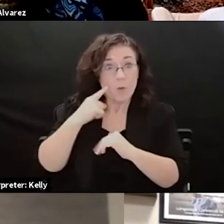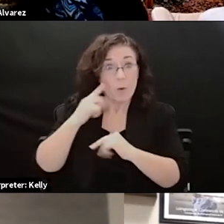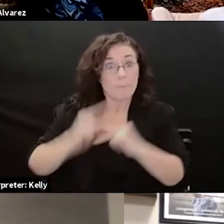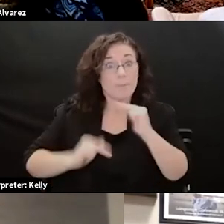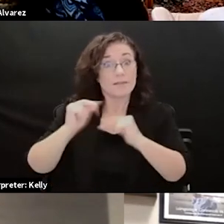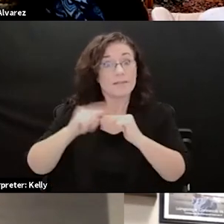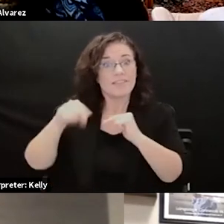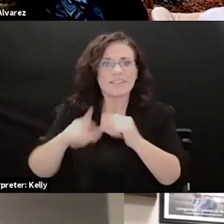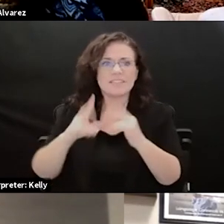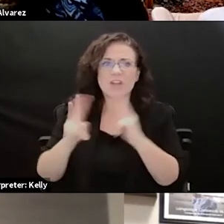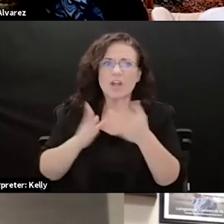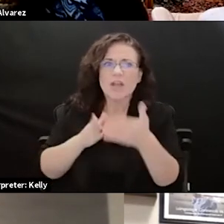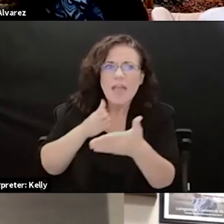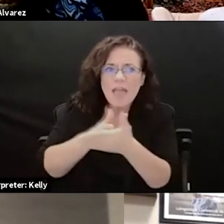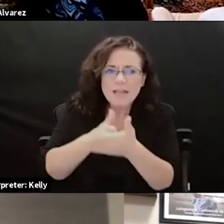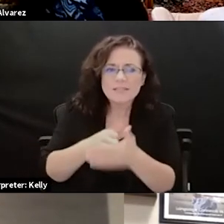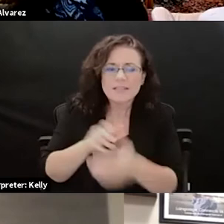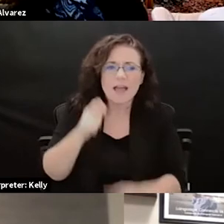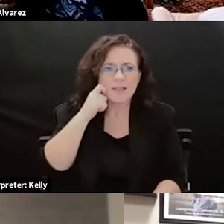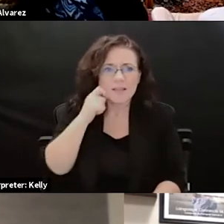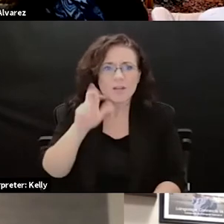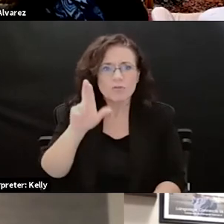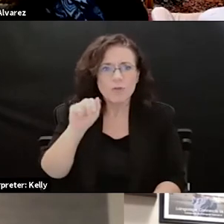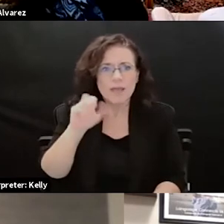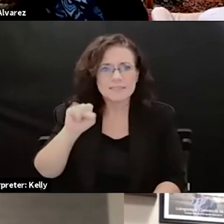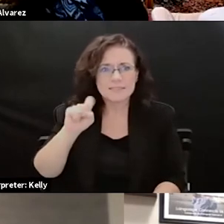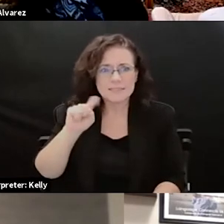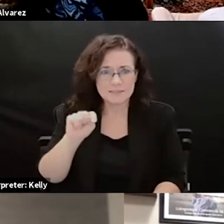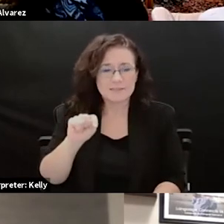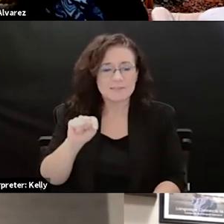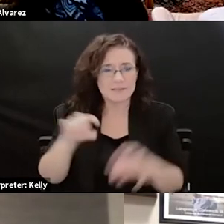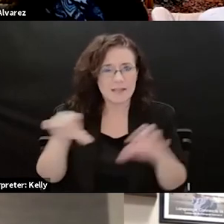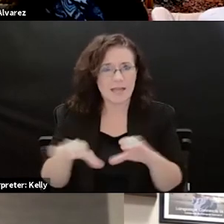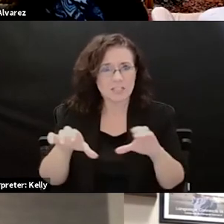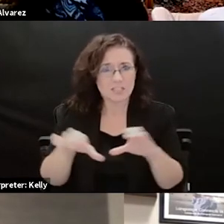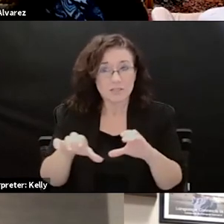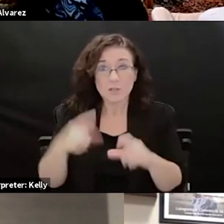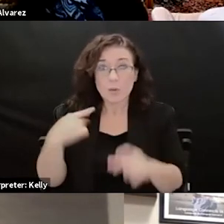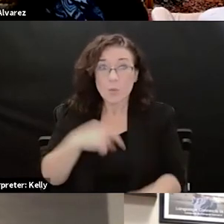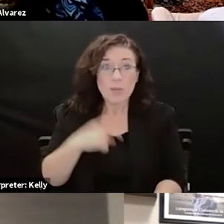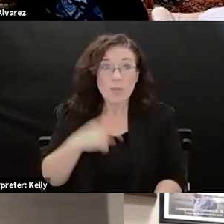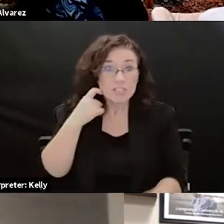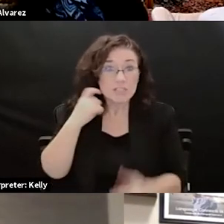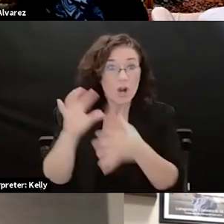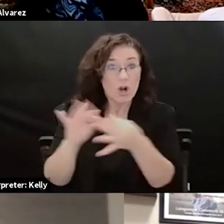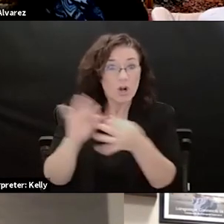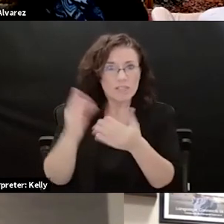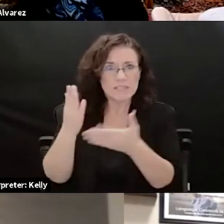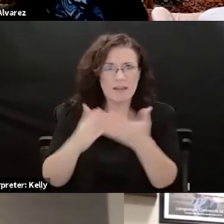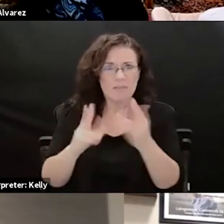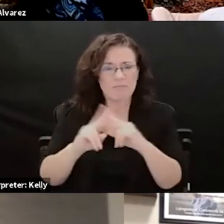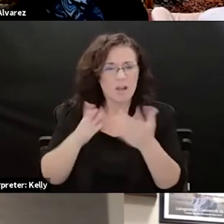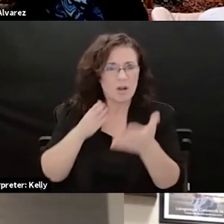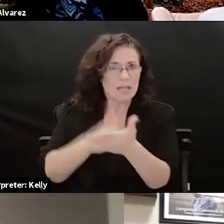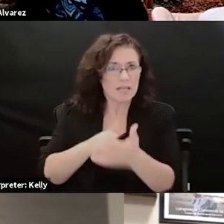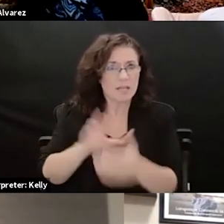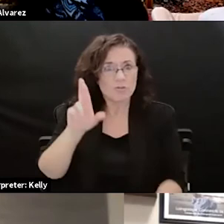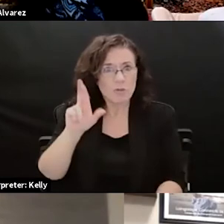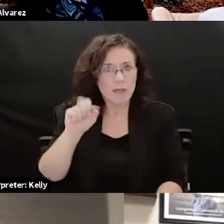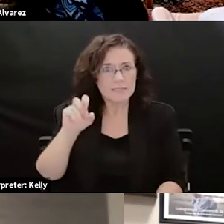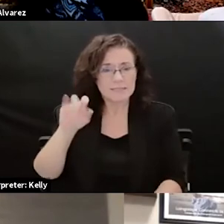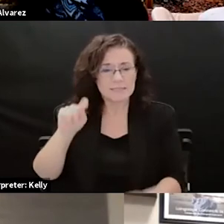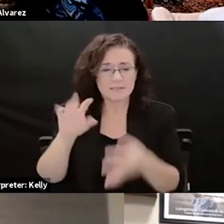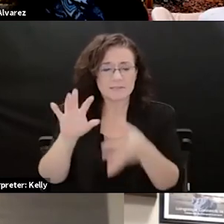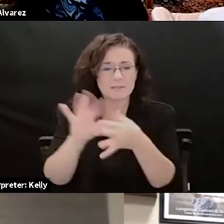after the very harmful public comments racist comments that we heard throughout this meeting i even more strongly encourage